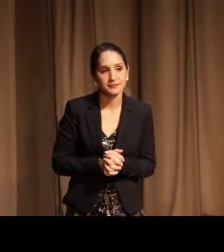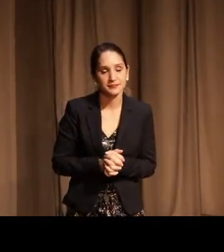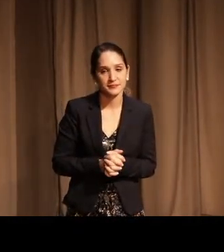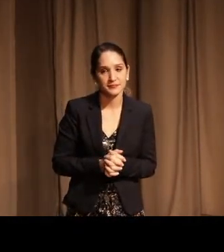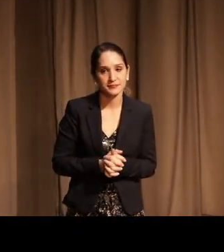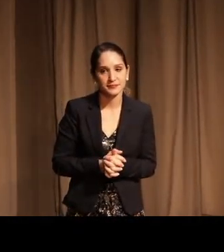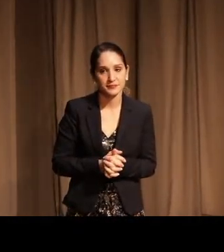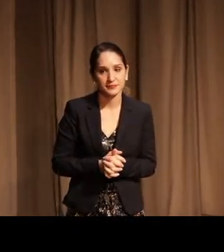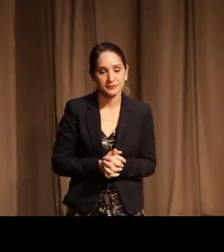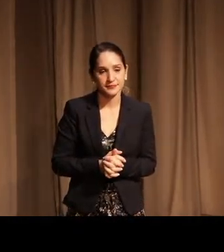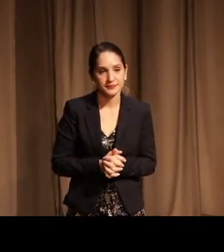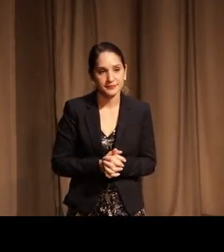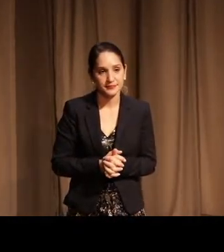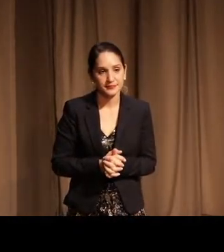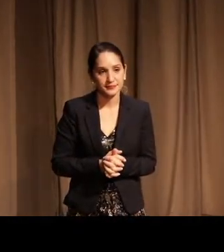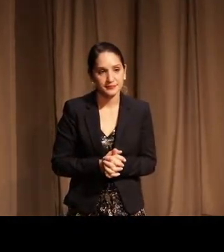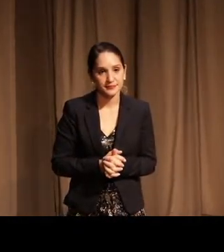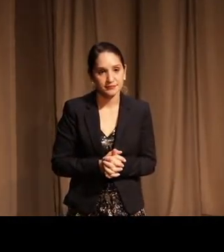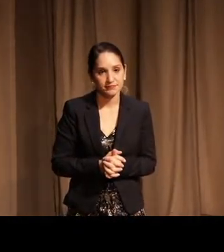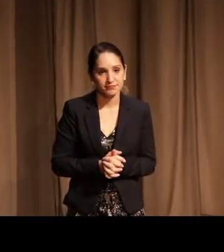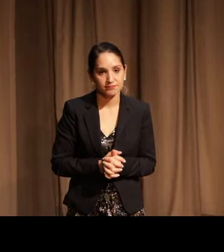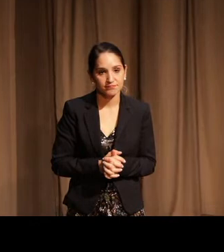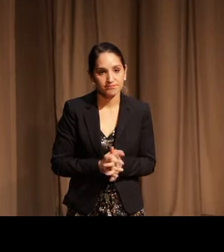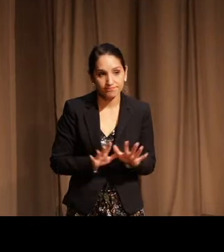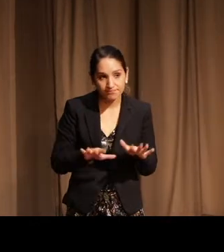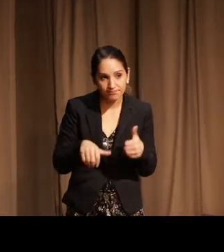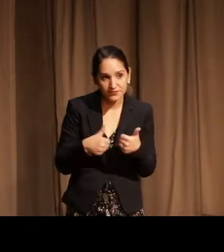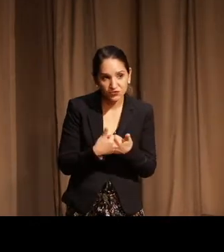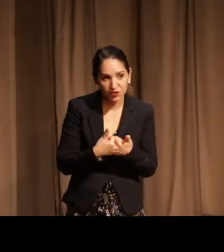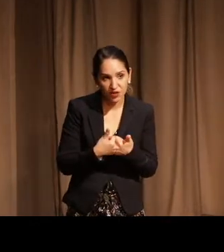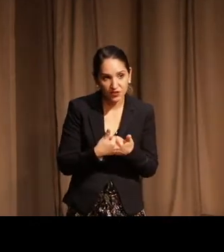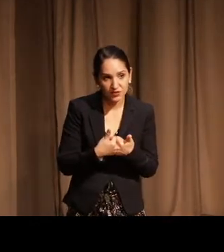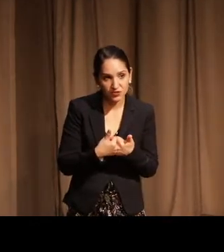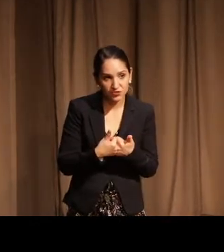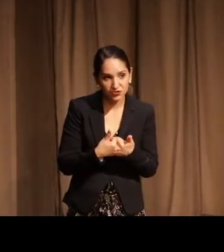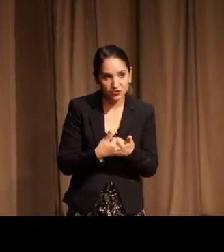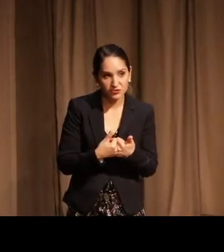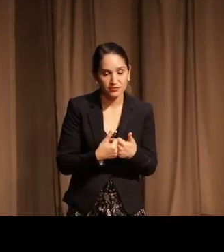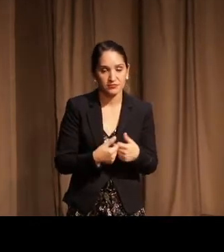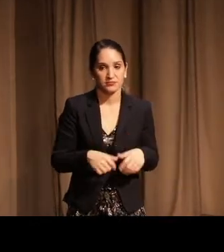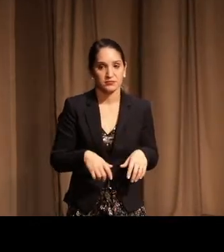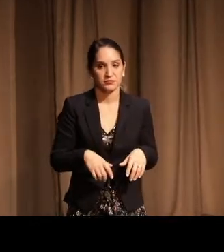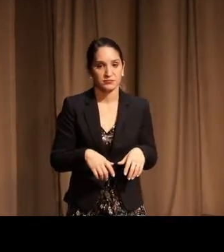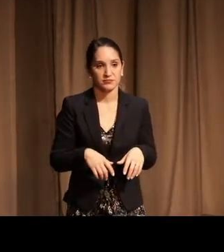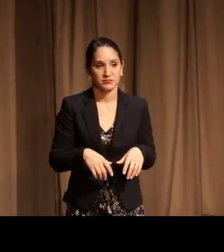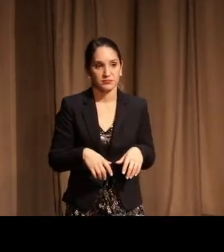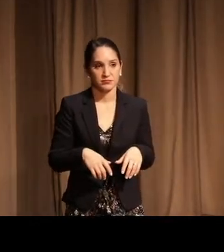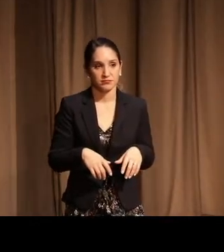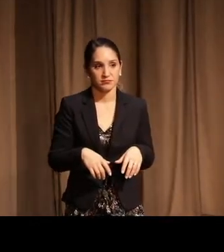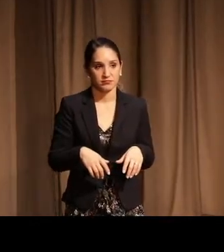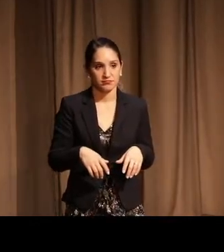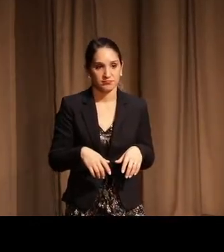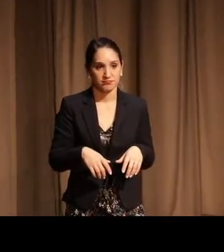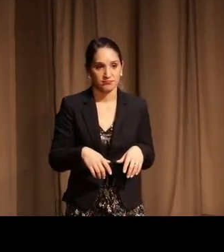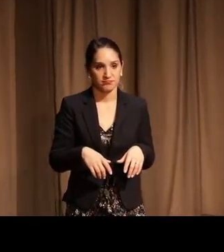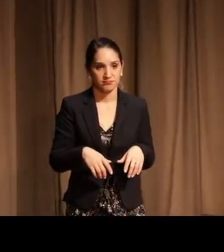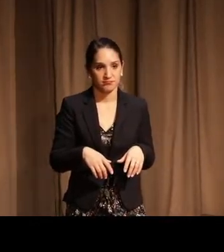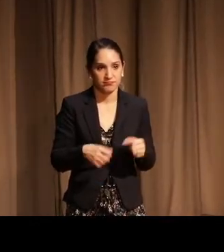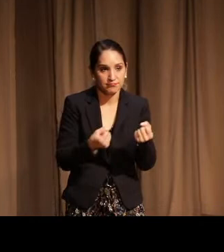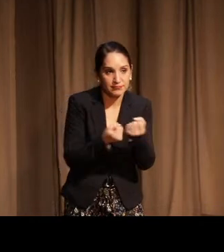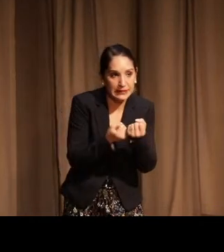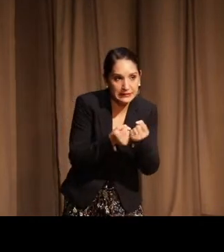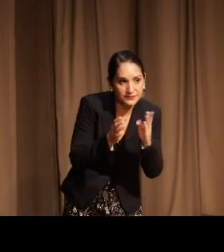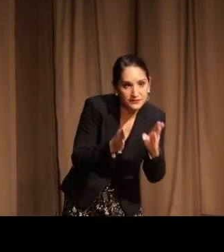it's like, is it a challenge, no, to be a militant, an activist, an